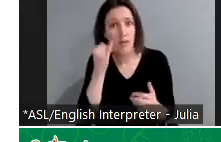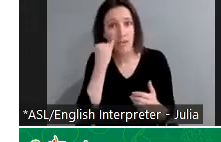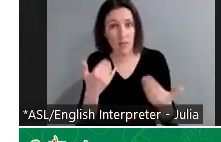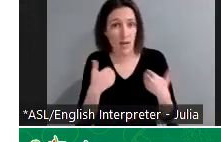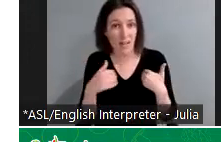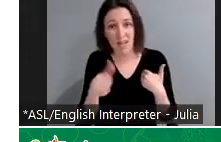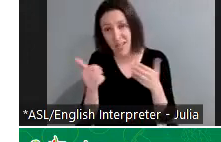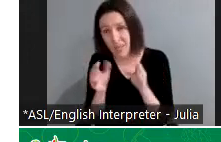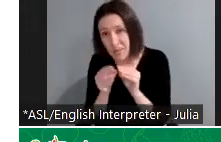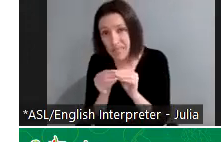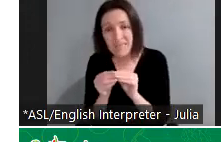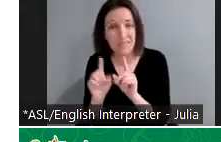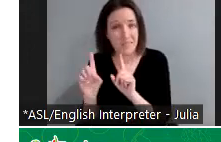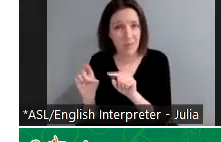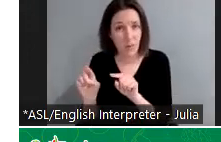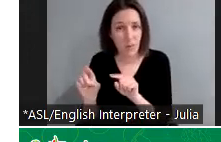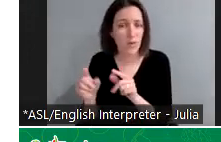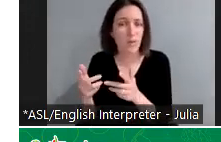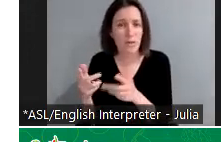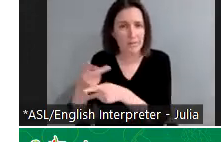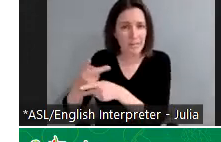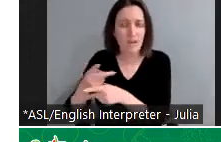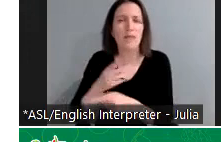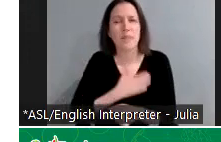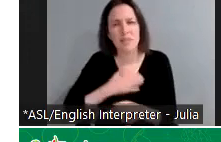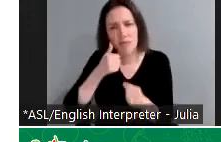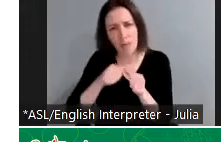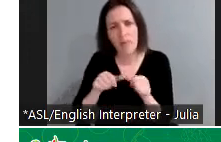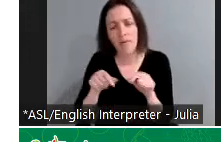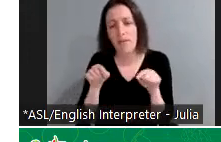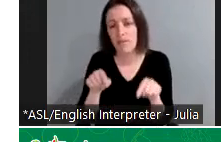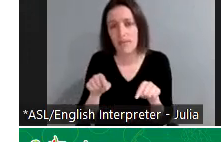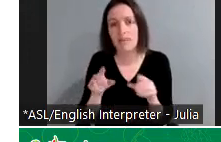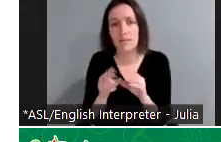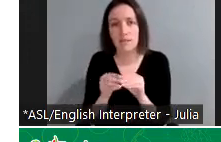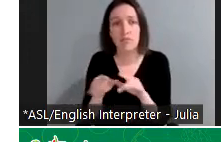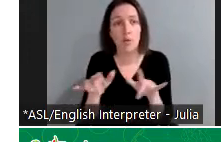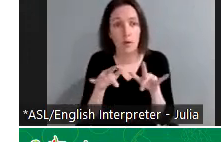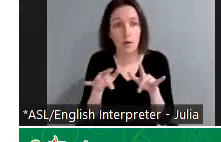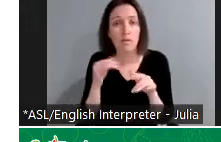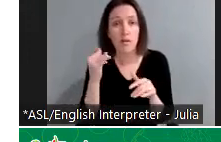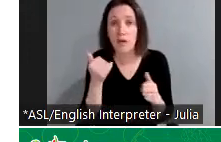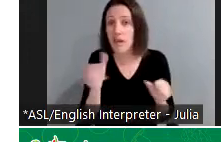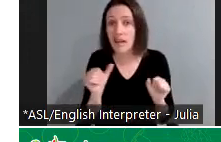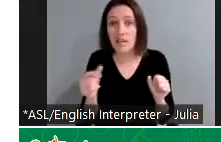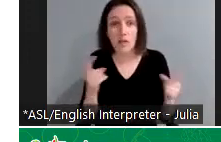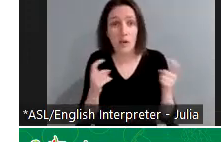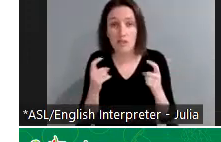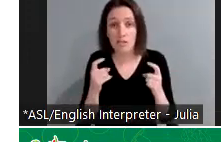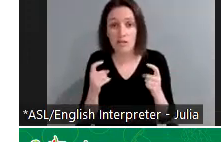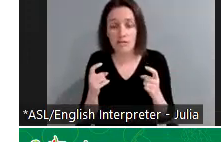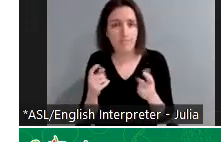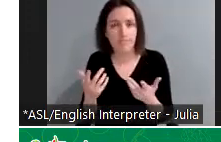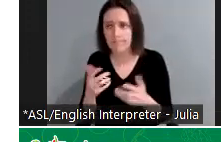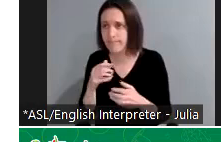to attend to, please keep in mind that this is being recorded. Any questions that we do not get to or that you're not able